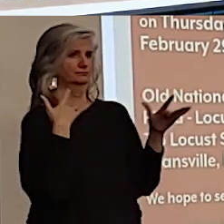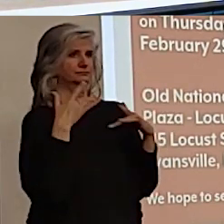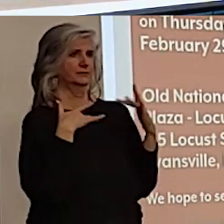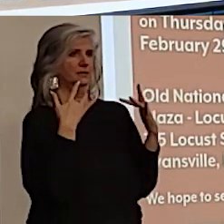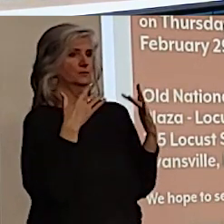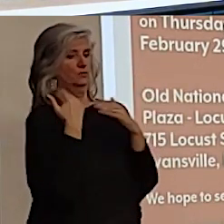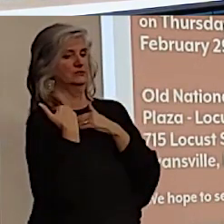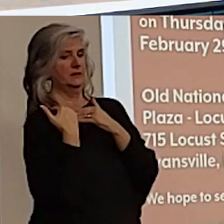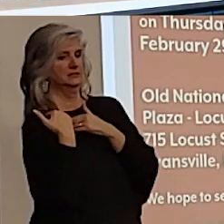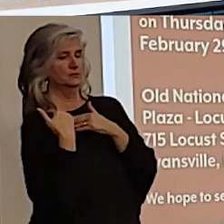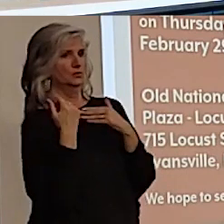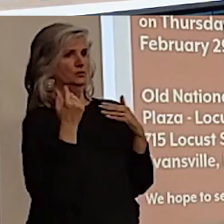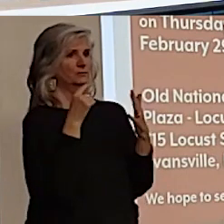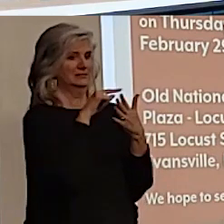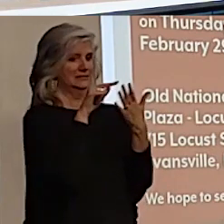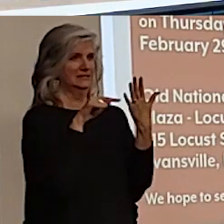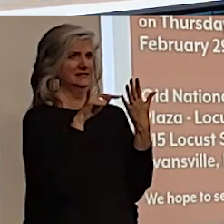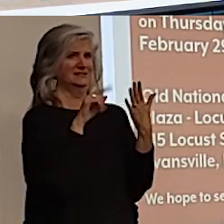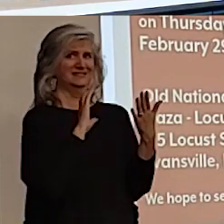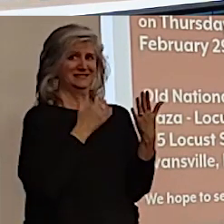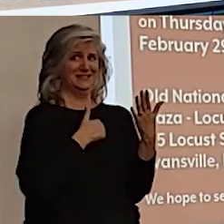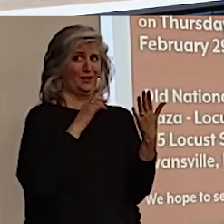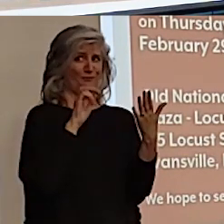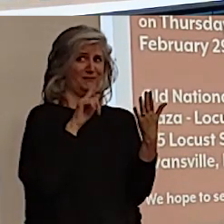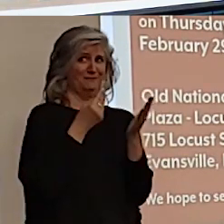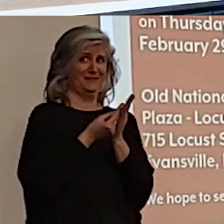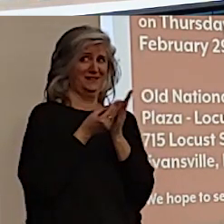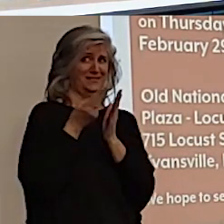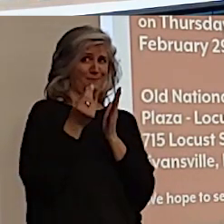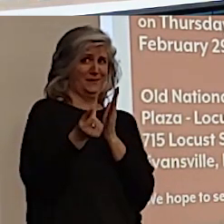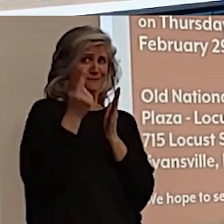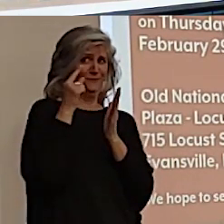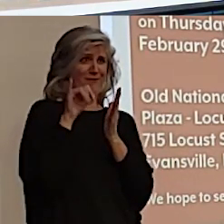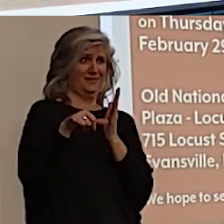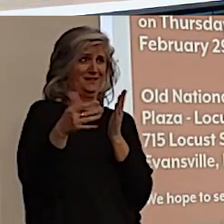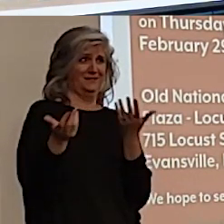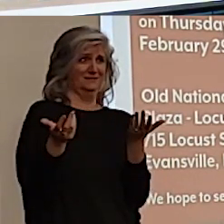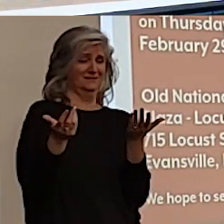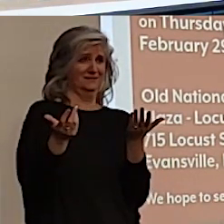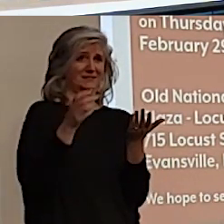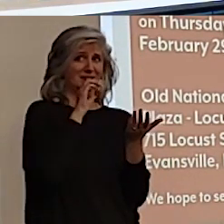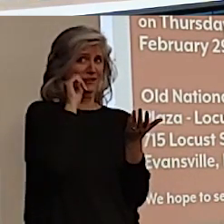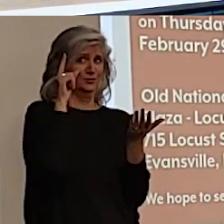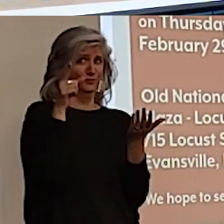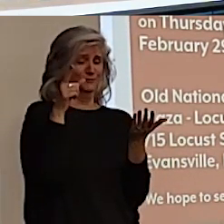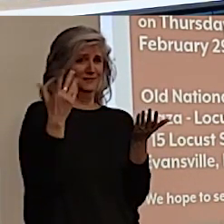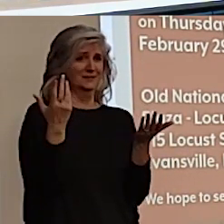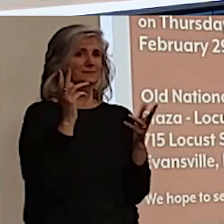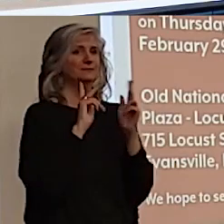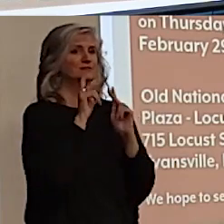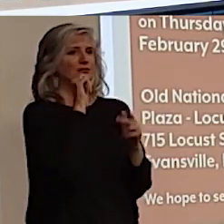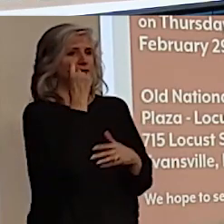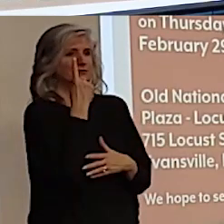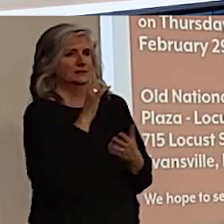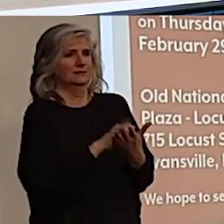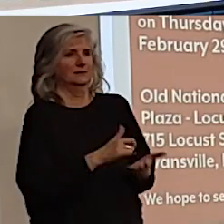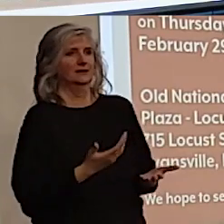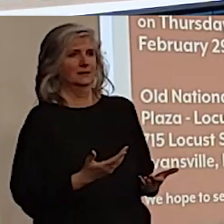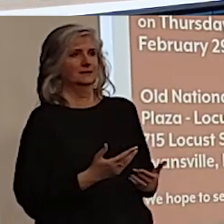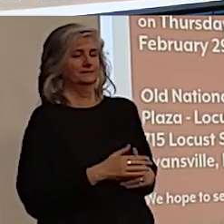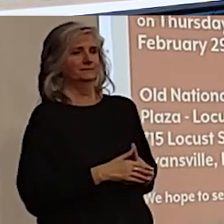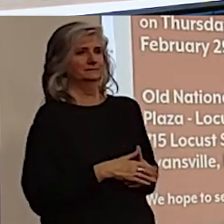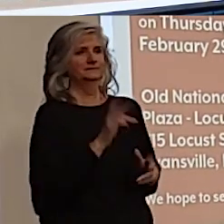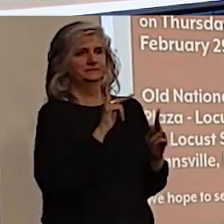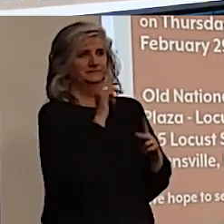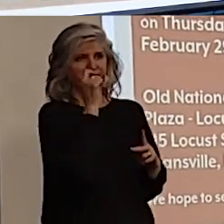for this, we did this. Hey, that's our rate money that's paying for all those things. People don't get that. People don't